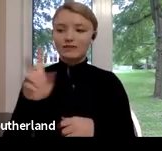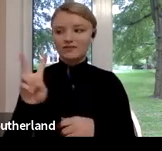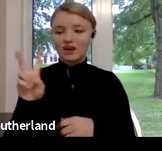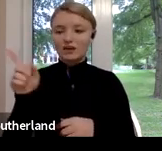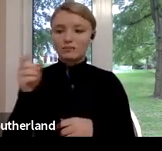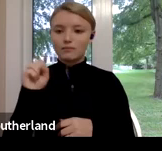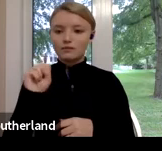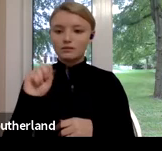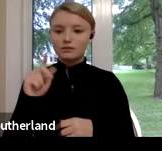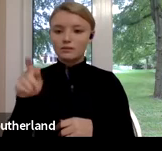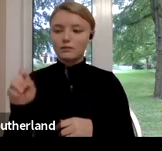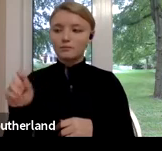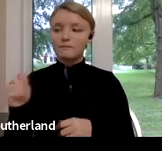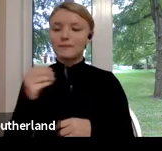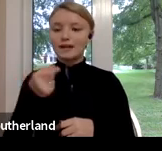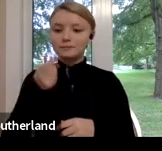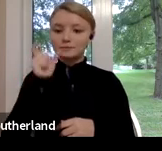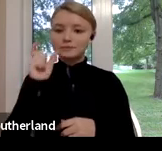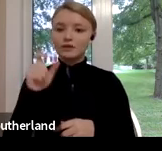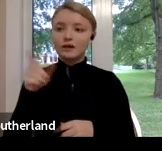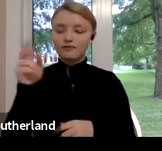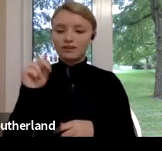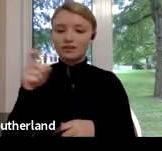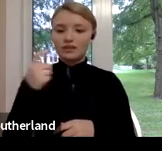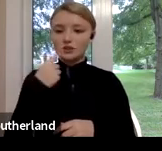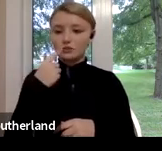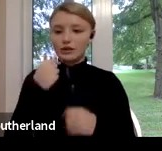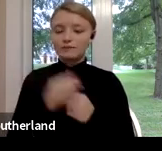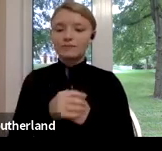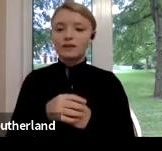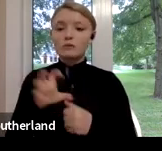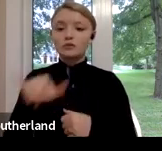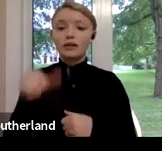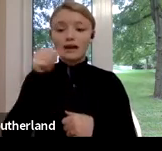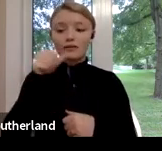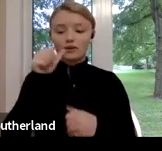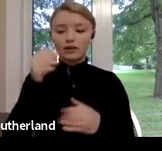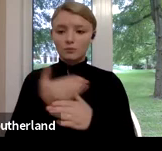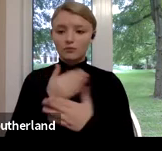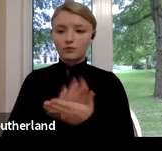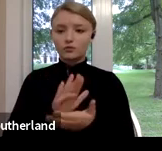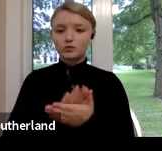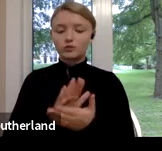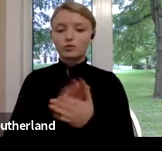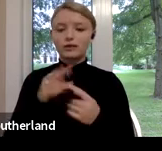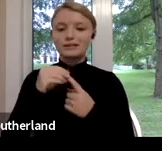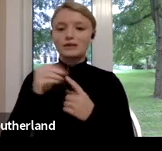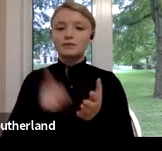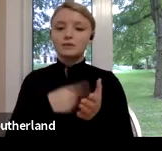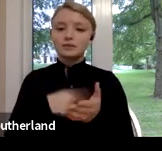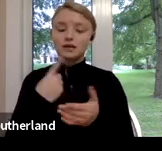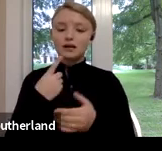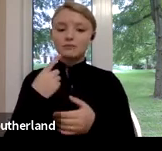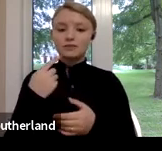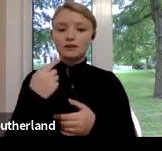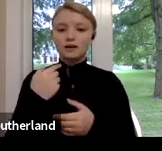Ningxia Red. And they would do that every day before school, except sometimes I work on